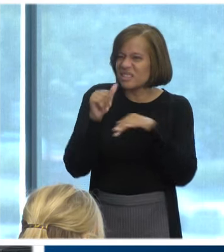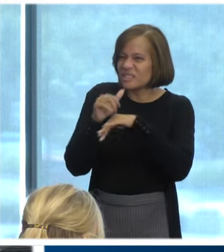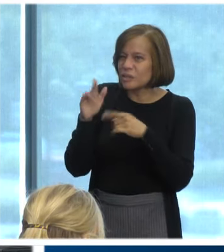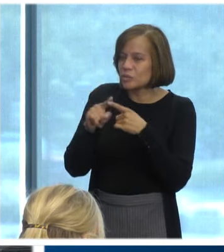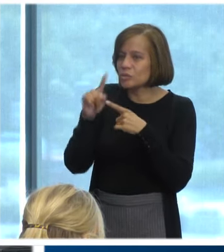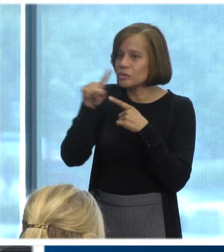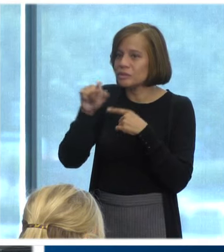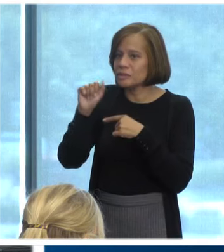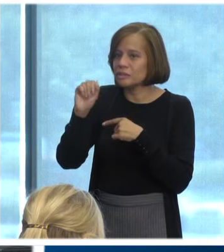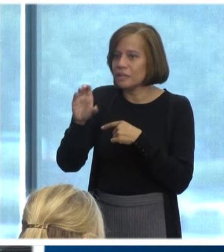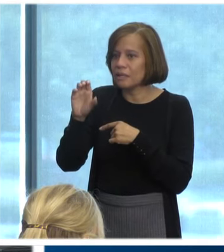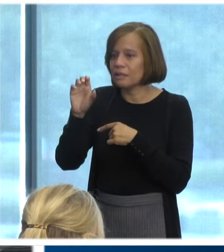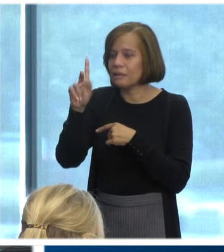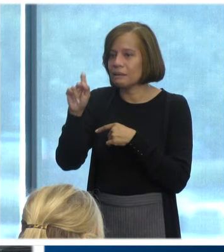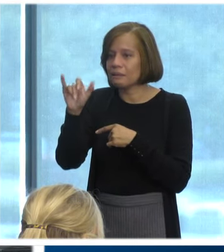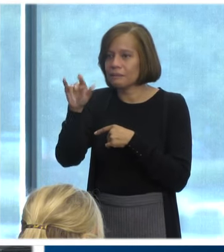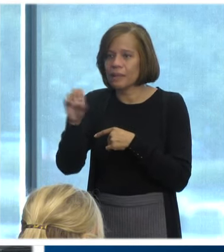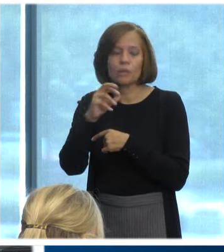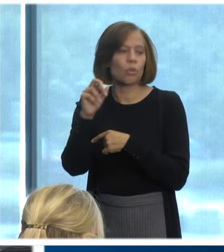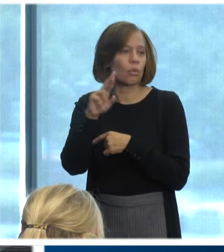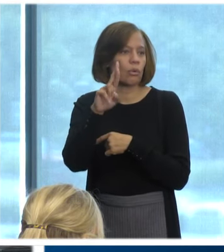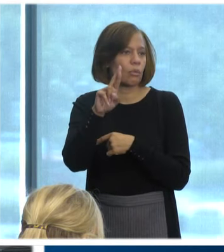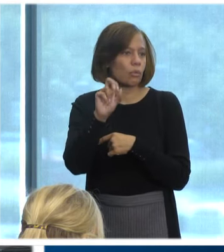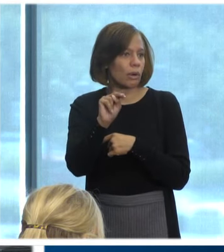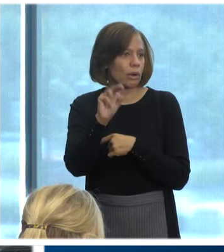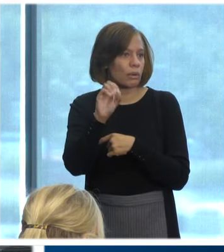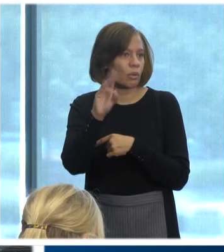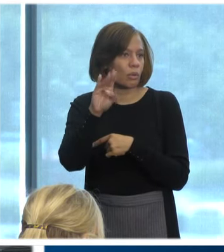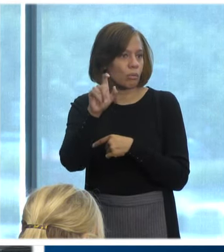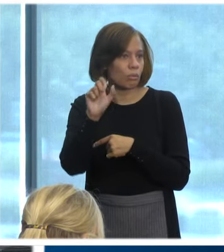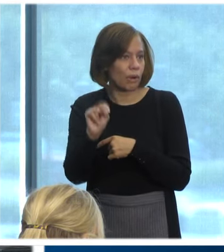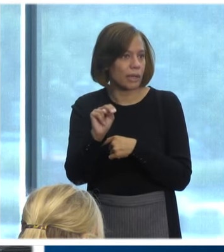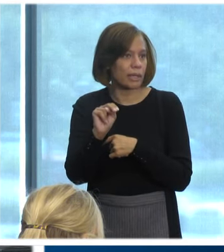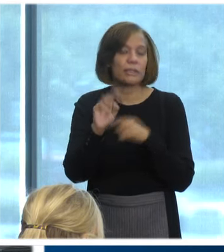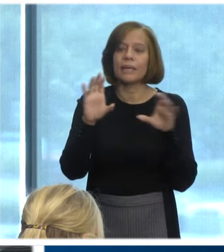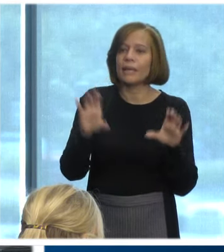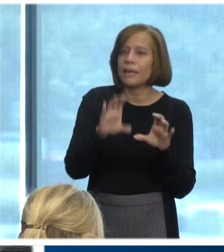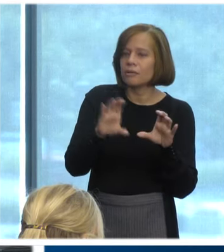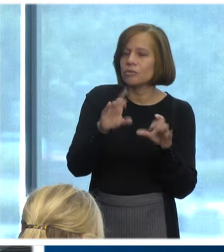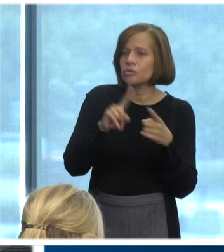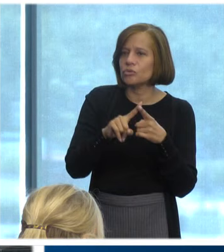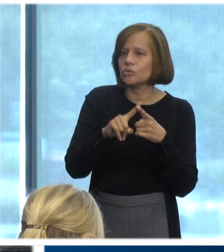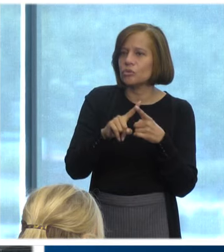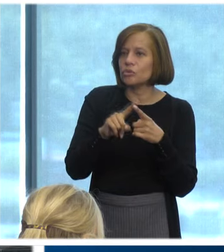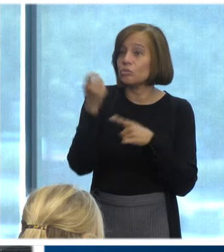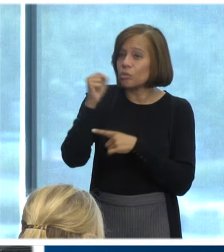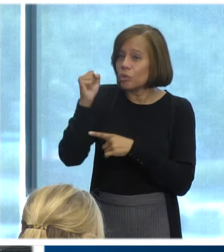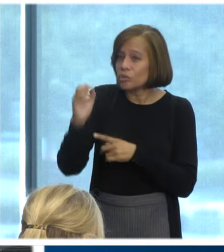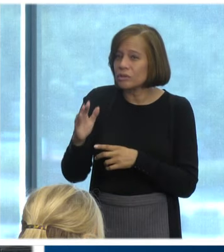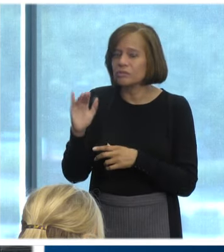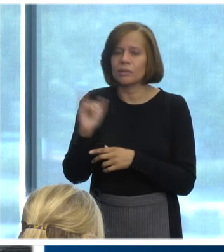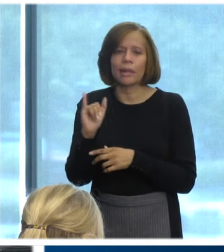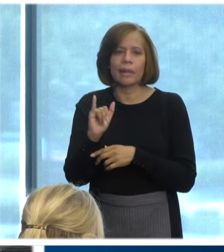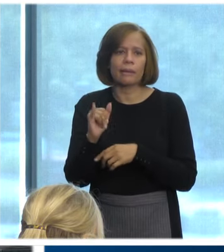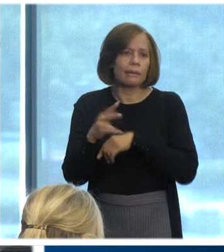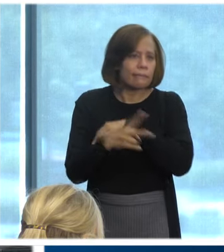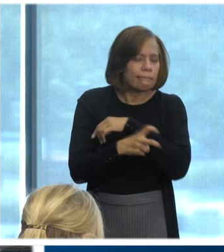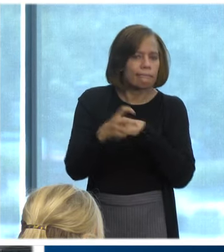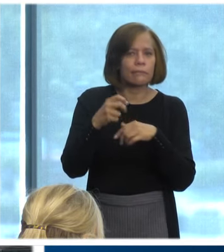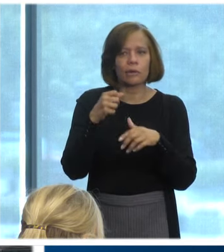Klein's office or maybe Ron O'Brien's office regarding actions of protesters that may result in criminal activity, such as looting, rioting, breaking